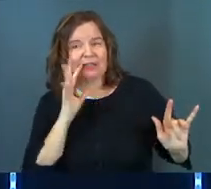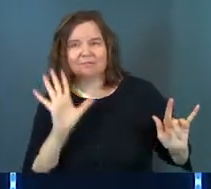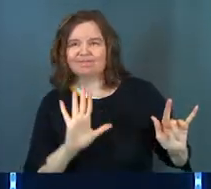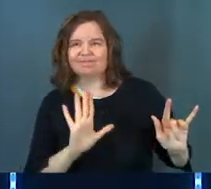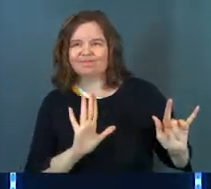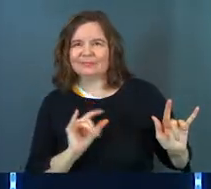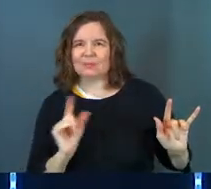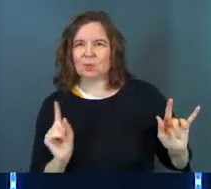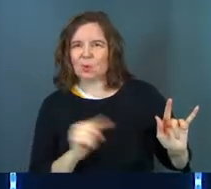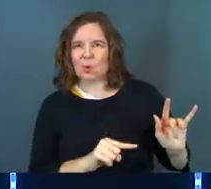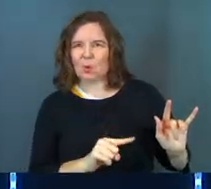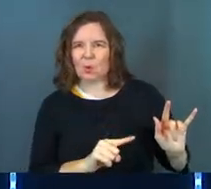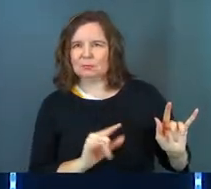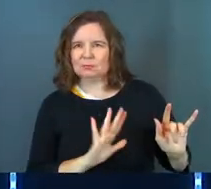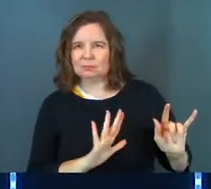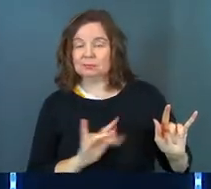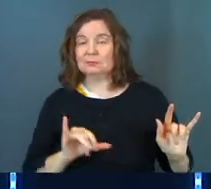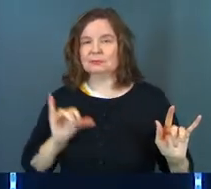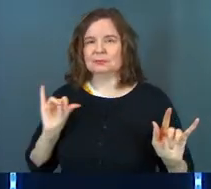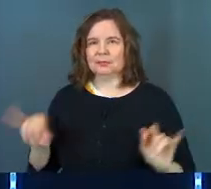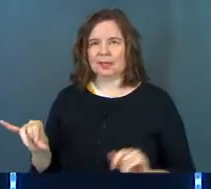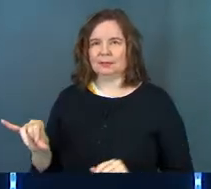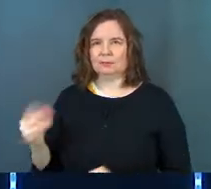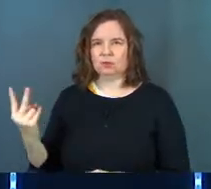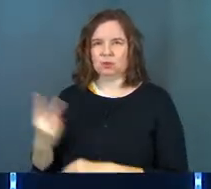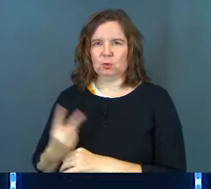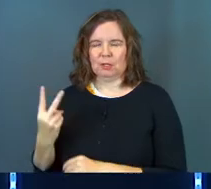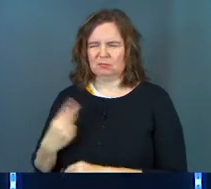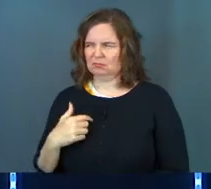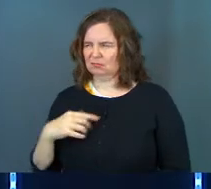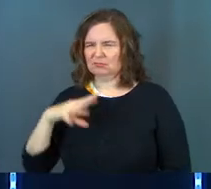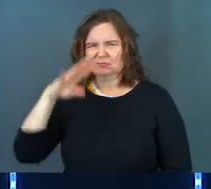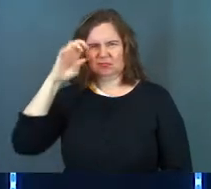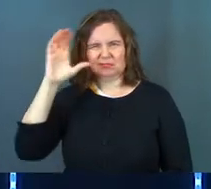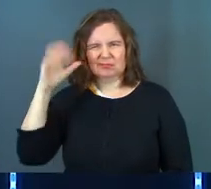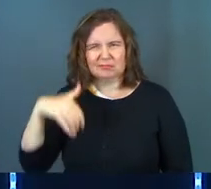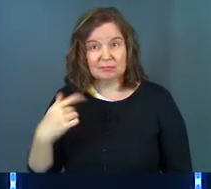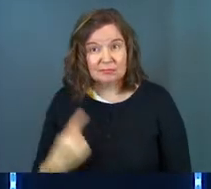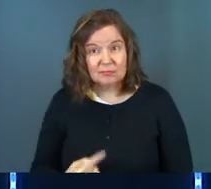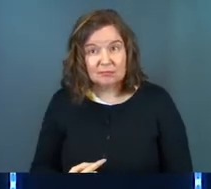to stay where he was for 2 more days. Isn't that odd?